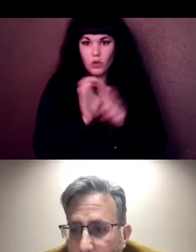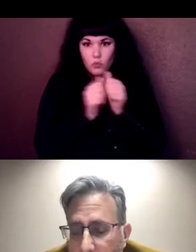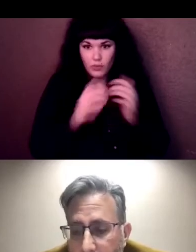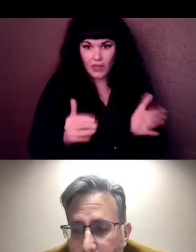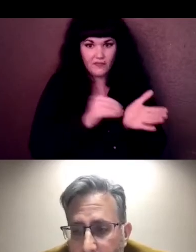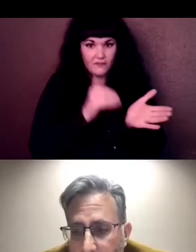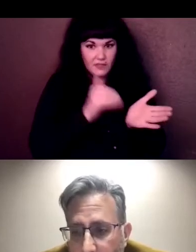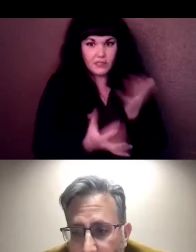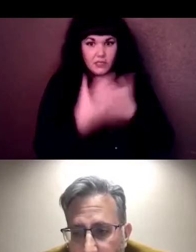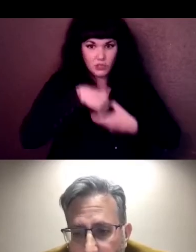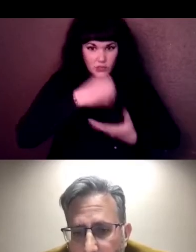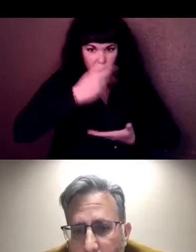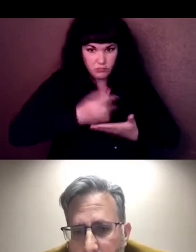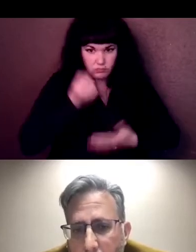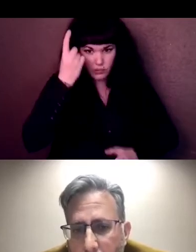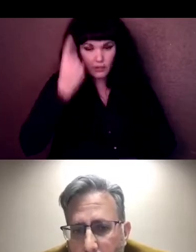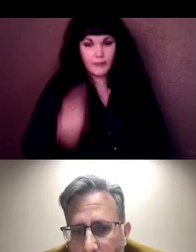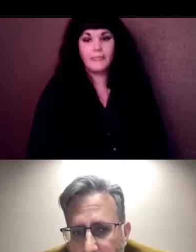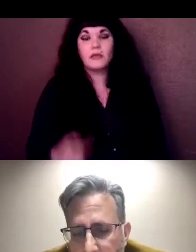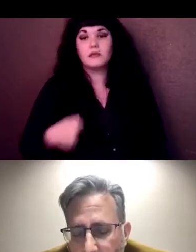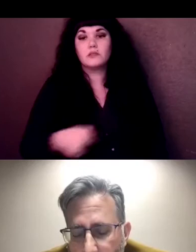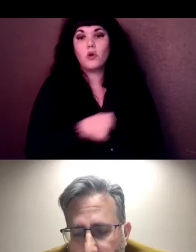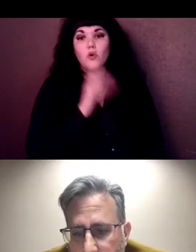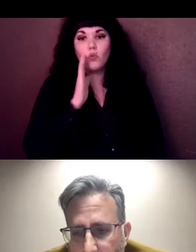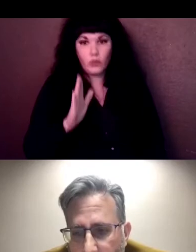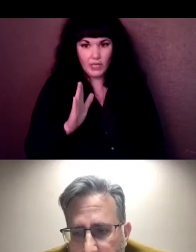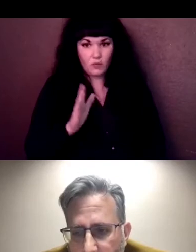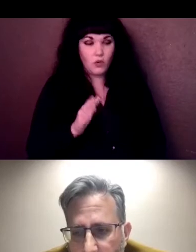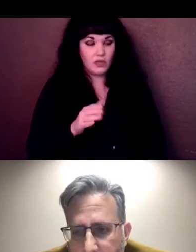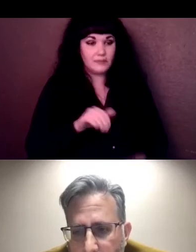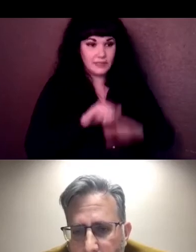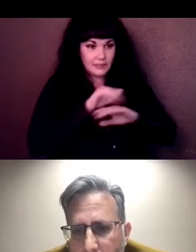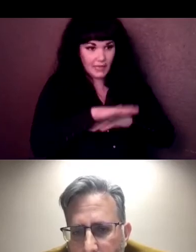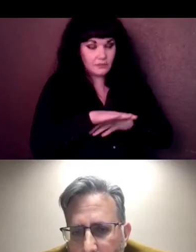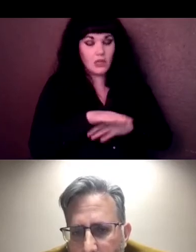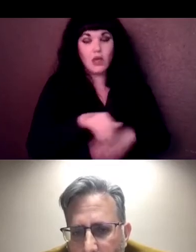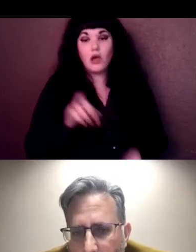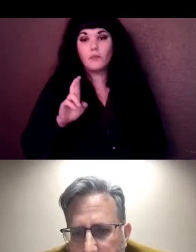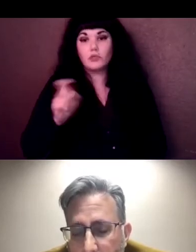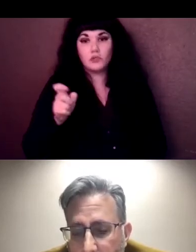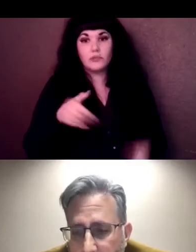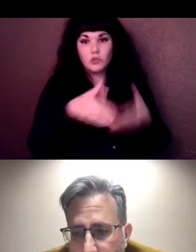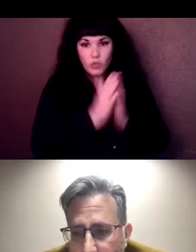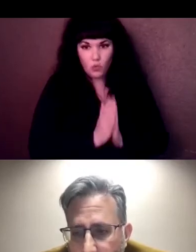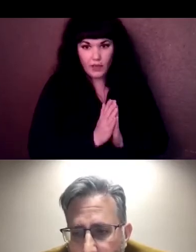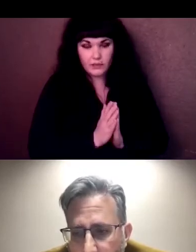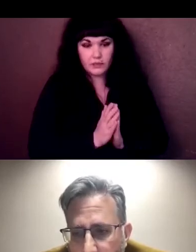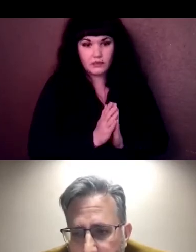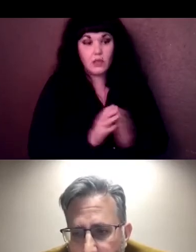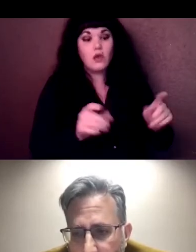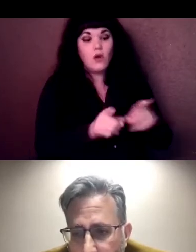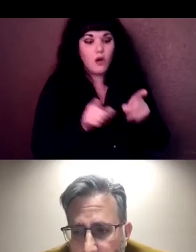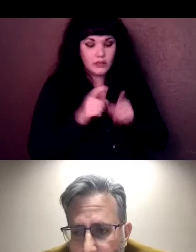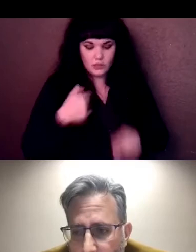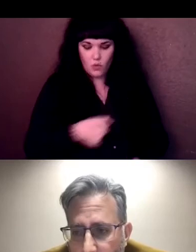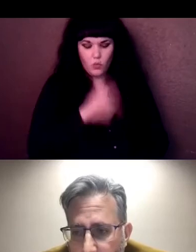understanding. So we will give them a prescription request, but also give them some description of what we're about